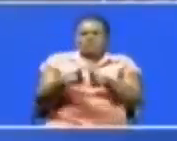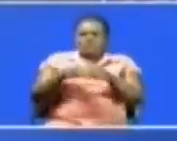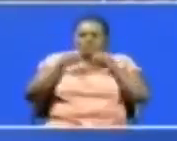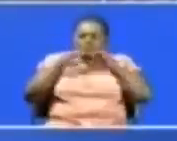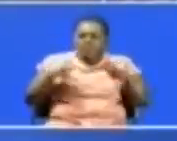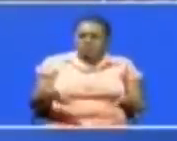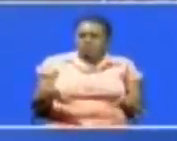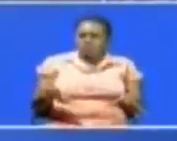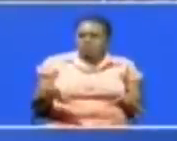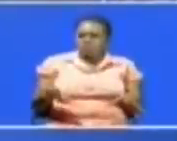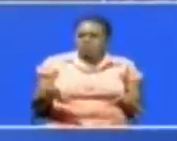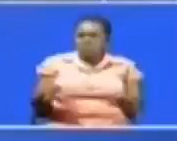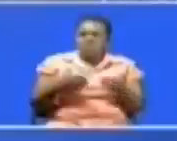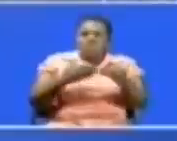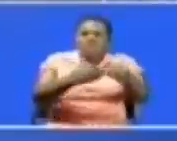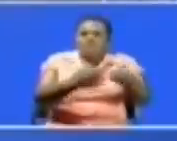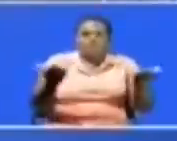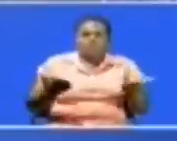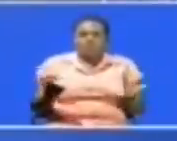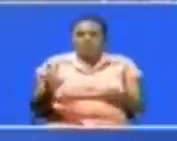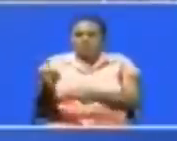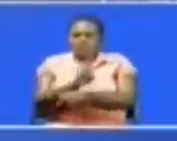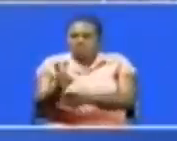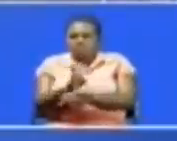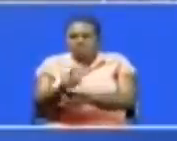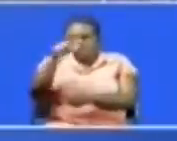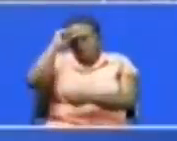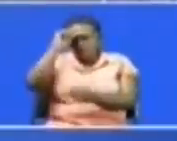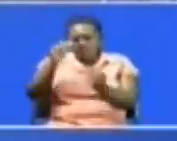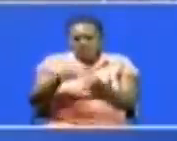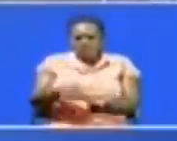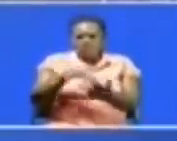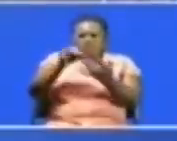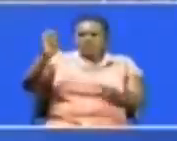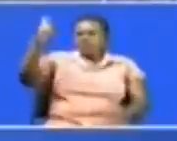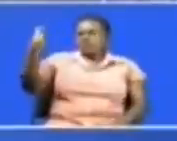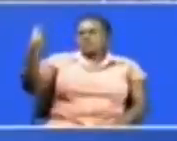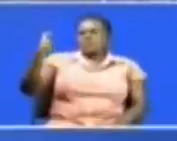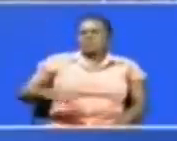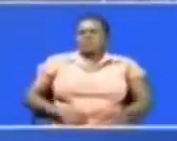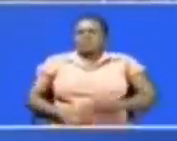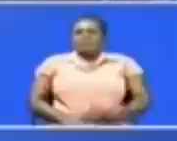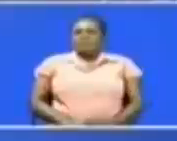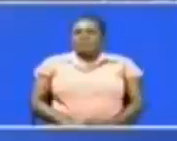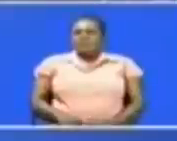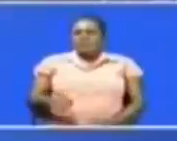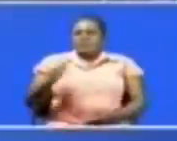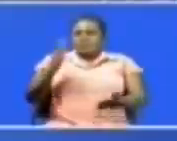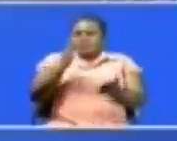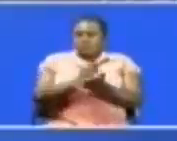functions? And where is the place of leadership in checking government and especially the executive, Sifuna? First of all, let me say, other than,